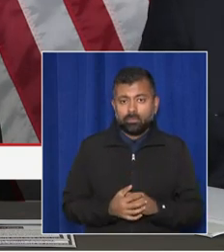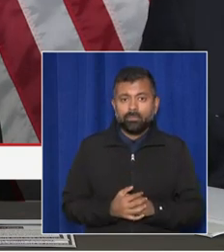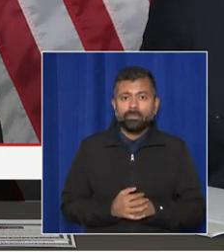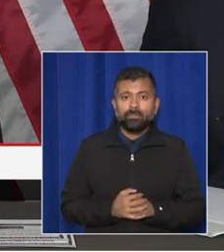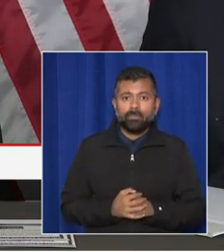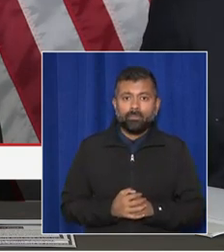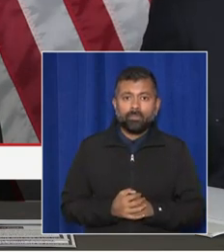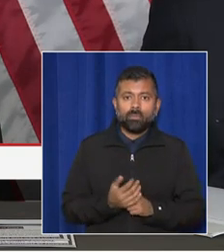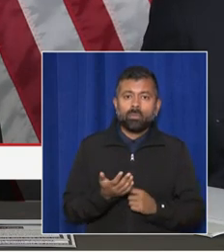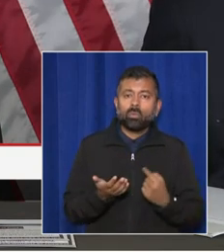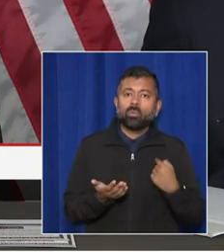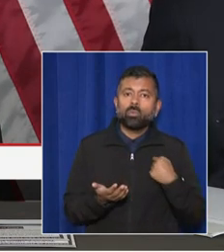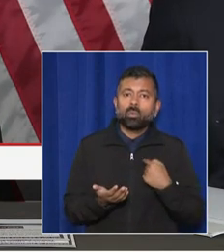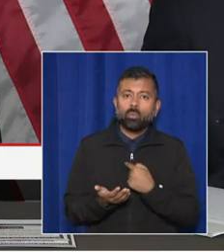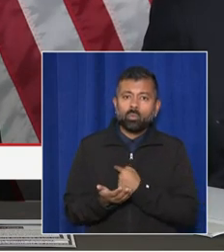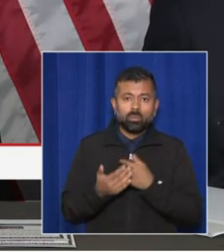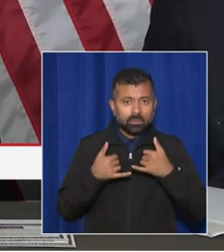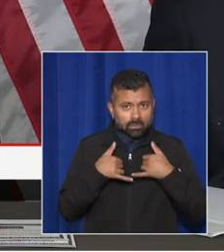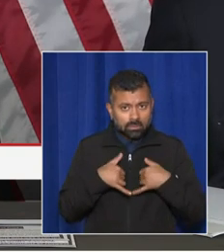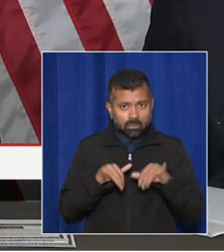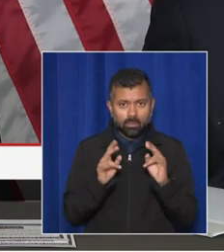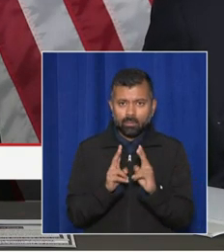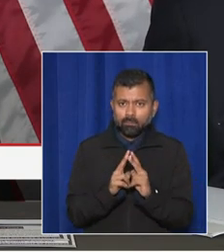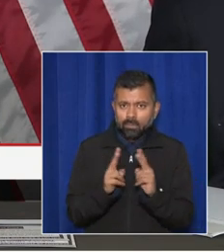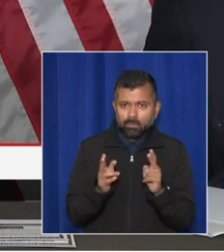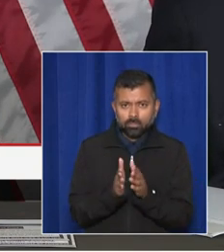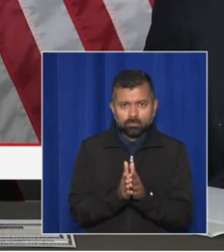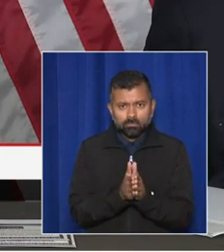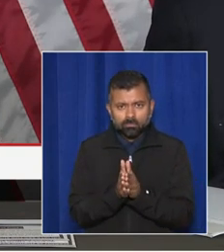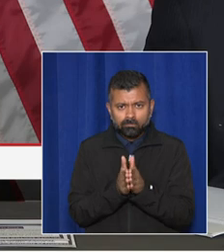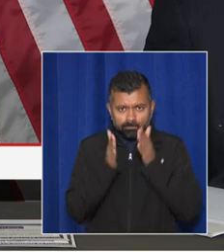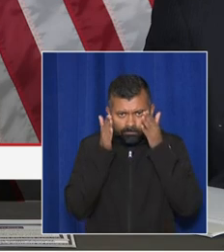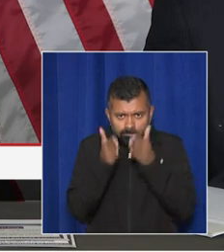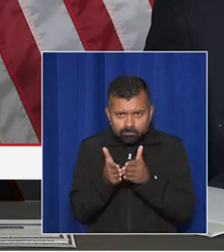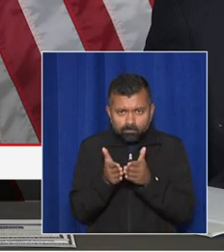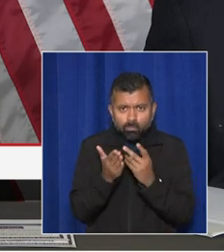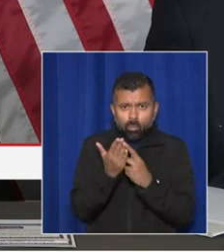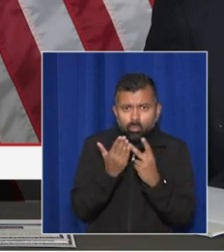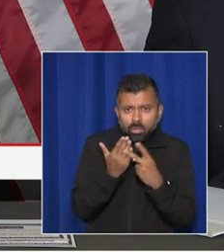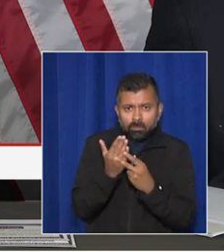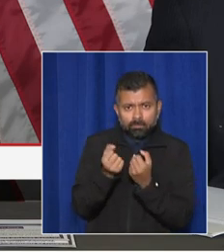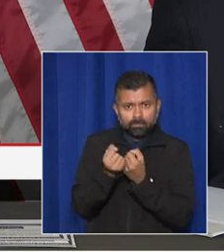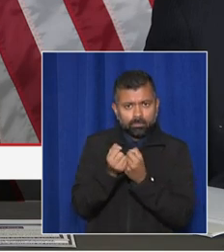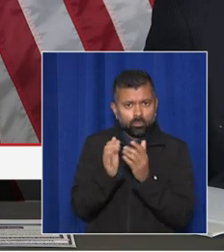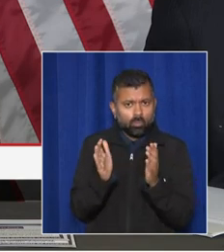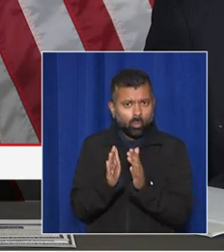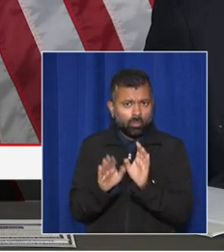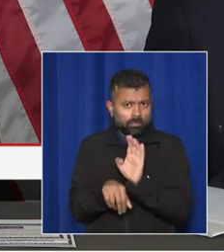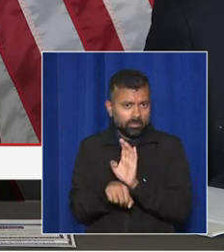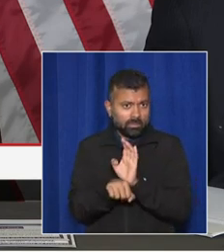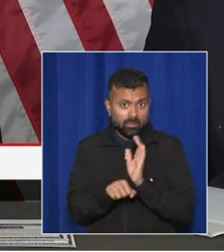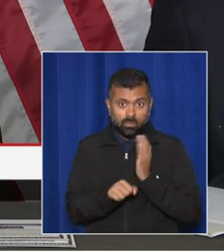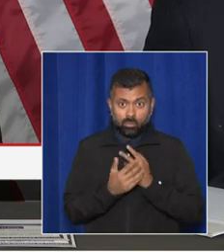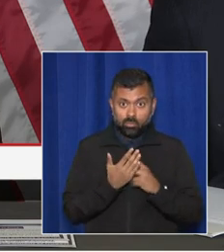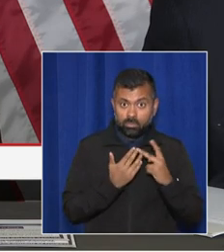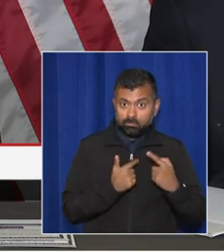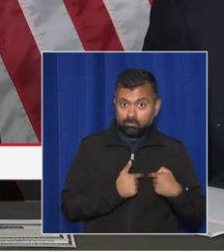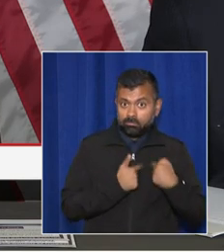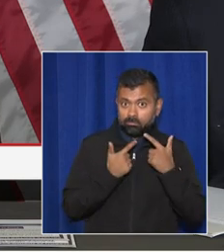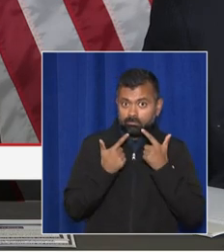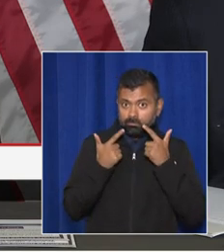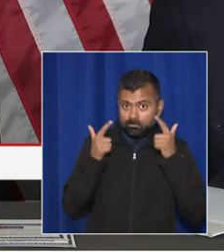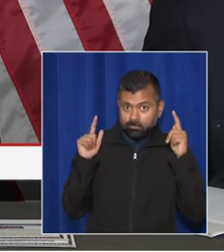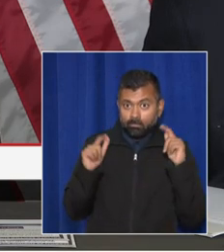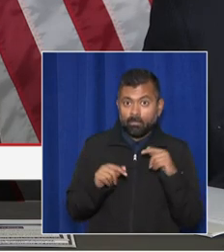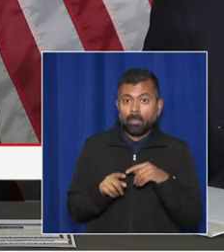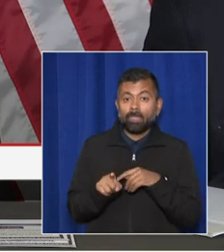business programs that have been effective. Including our Food Access Fund. We've been very focused on